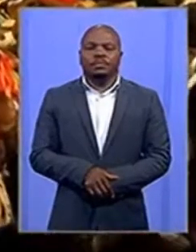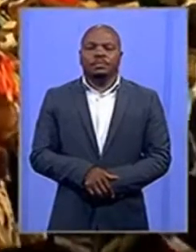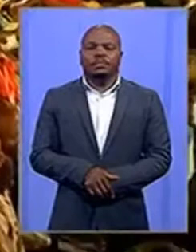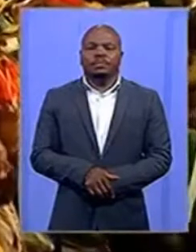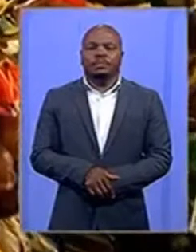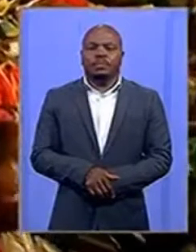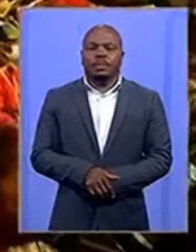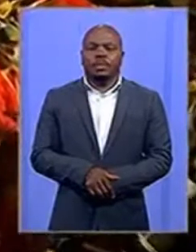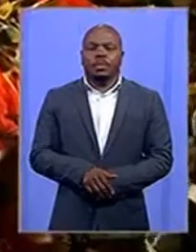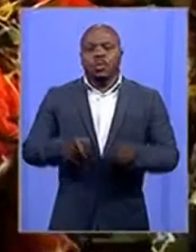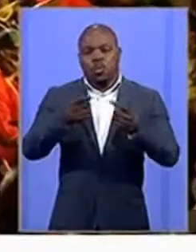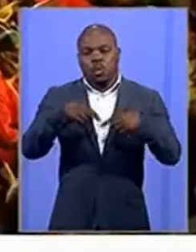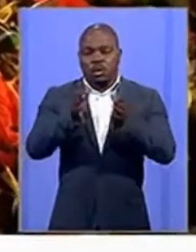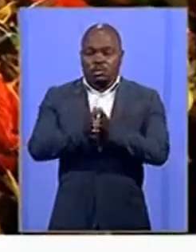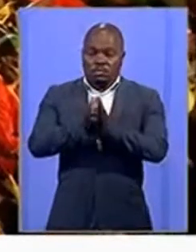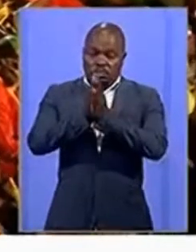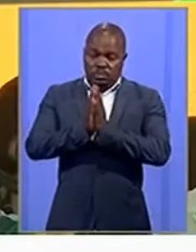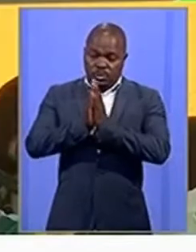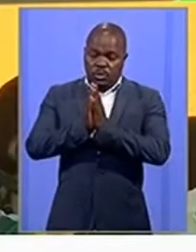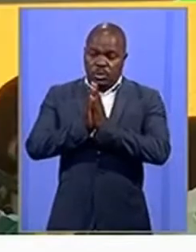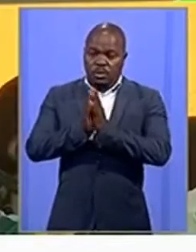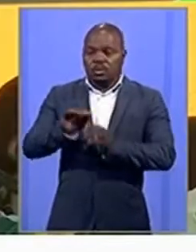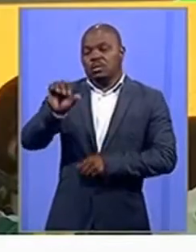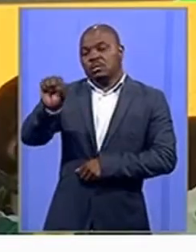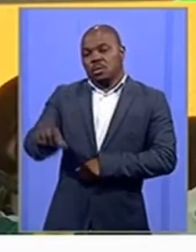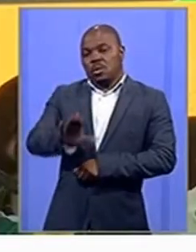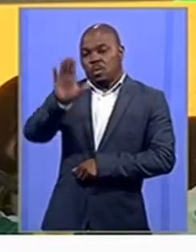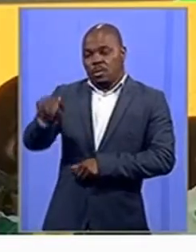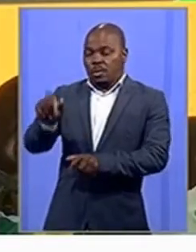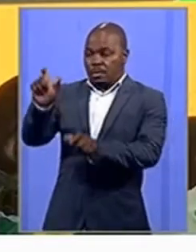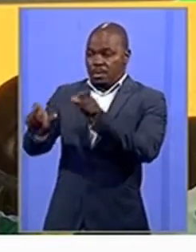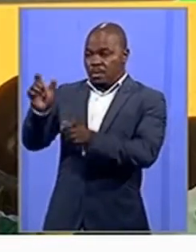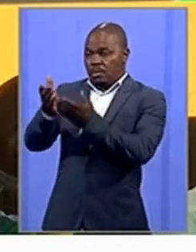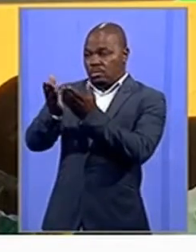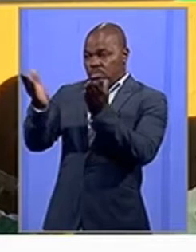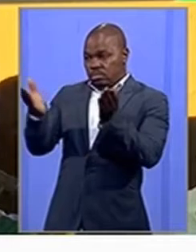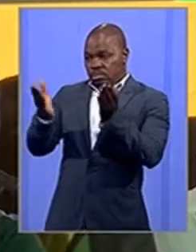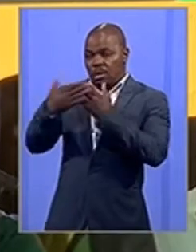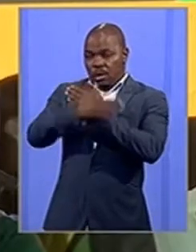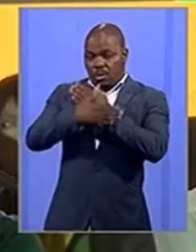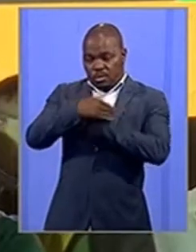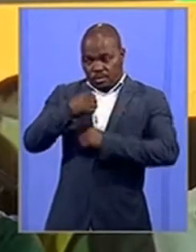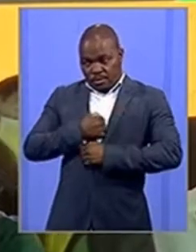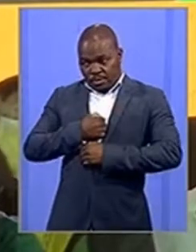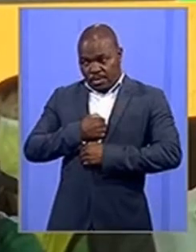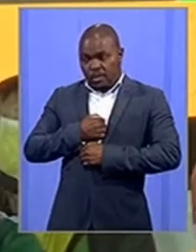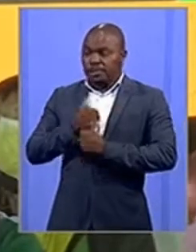As we ask the people of our country for their